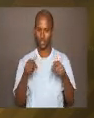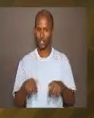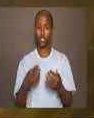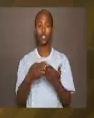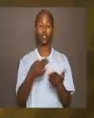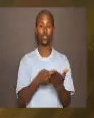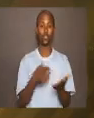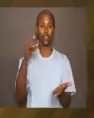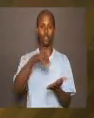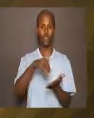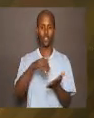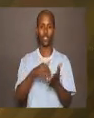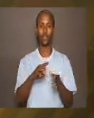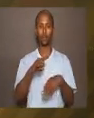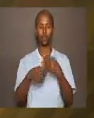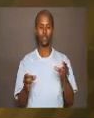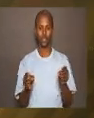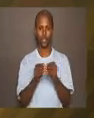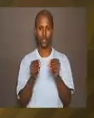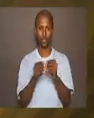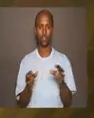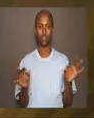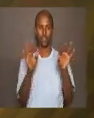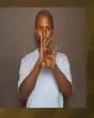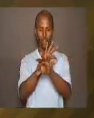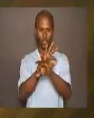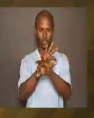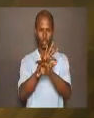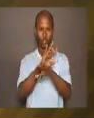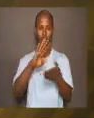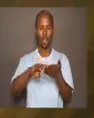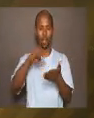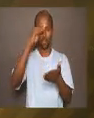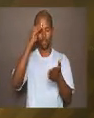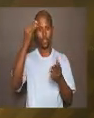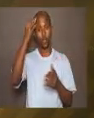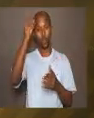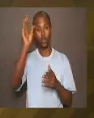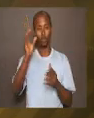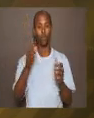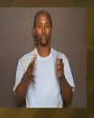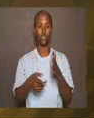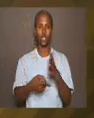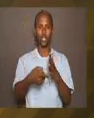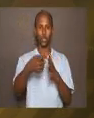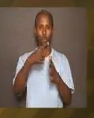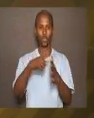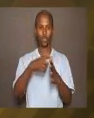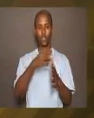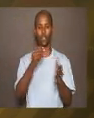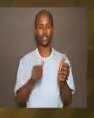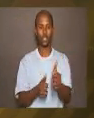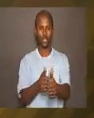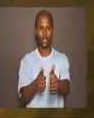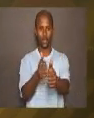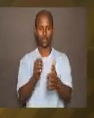notions of sets and functions and learn the concept of sequence and